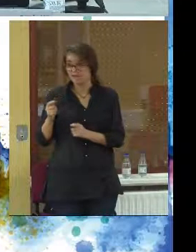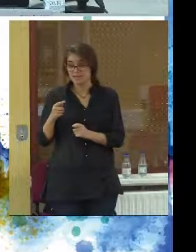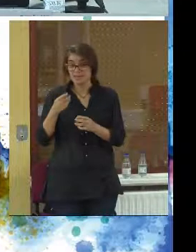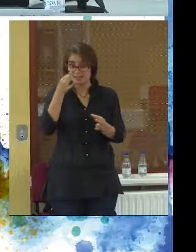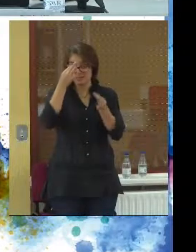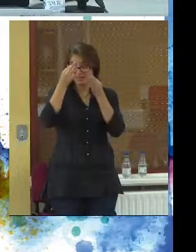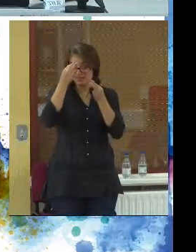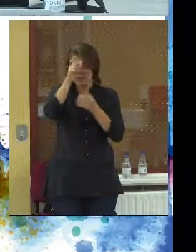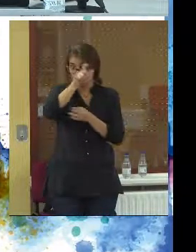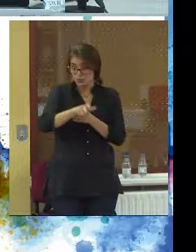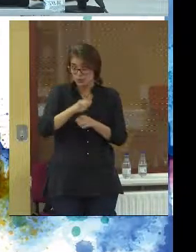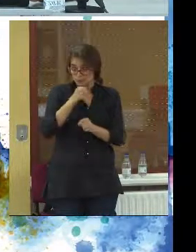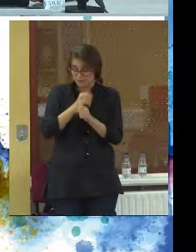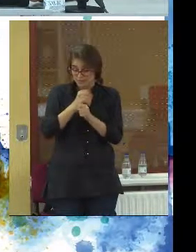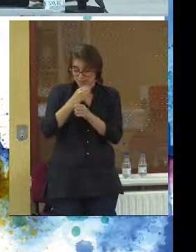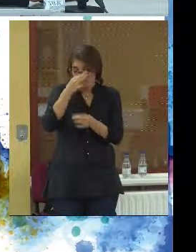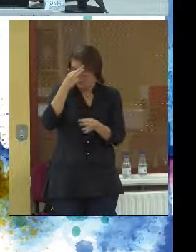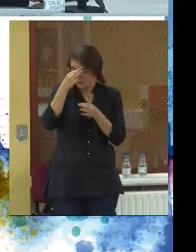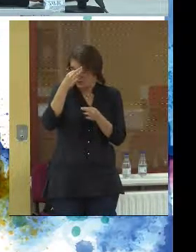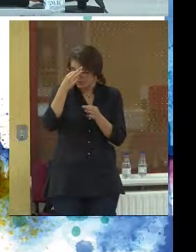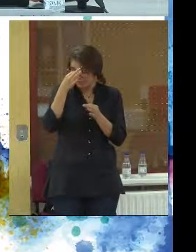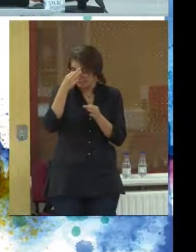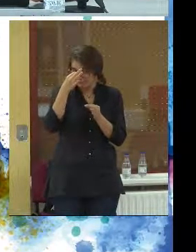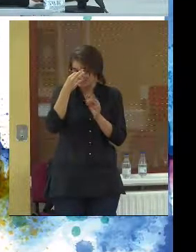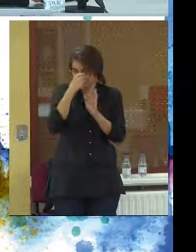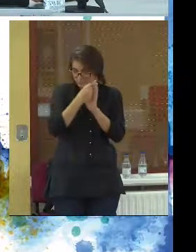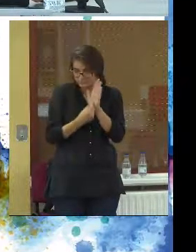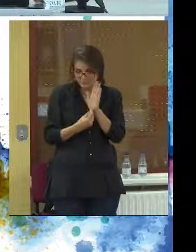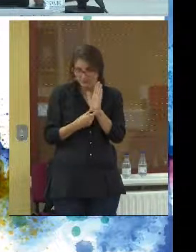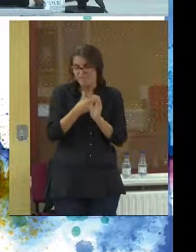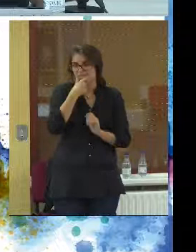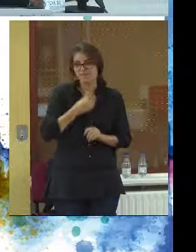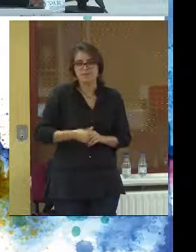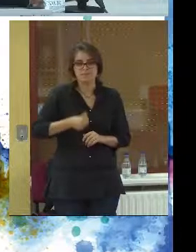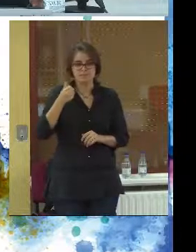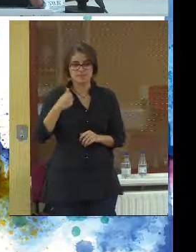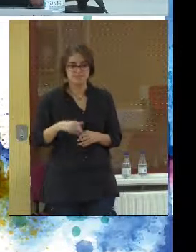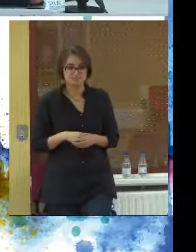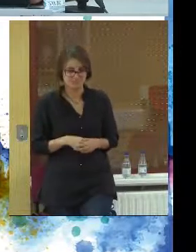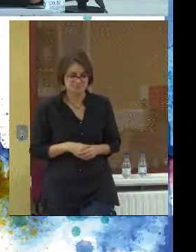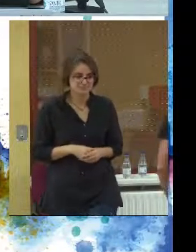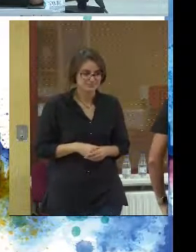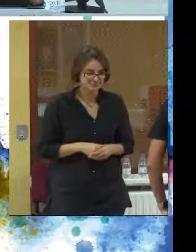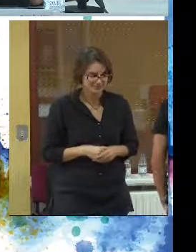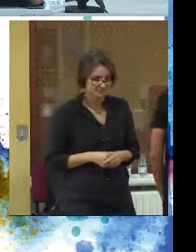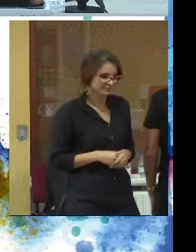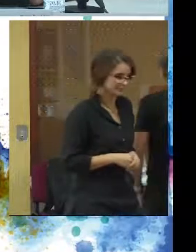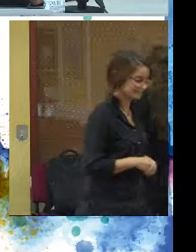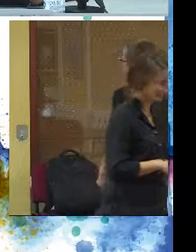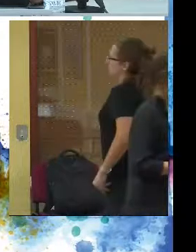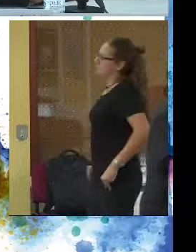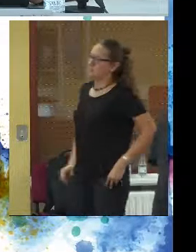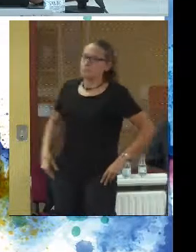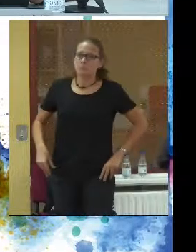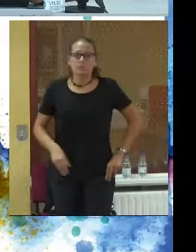maximum the filling out of information, make it as easy as possible for the